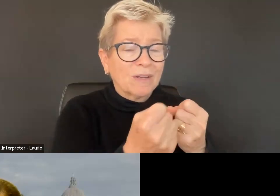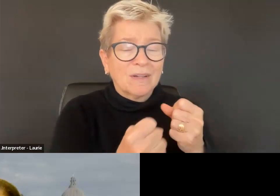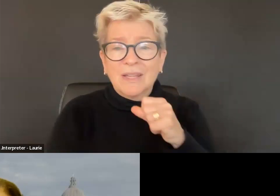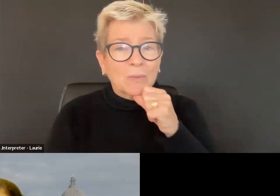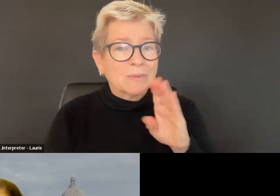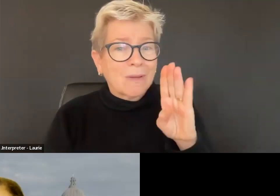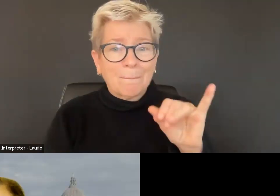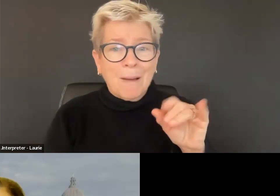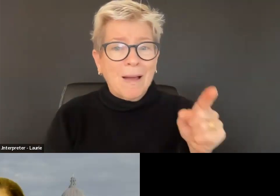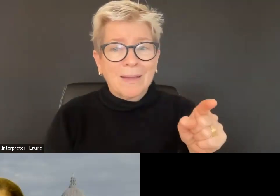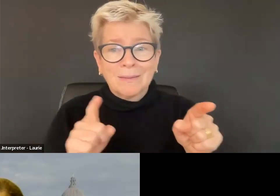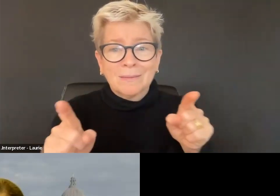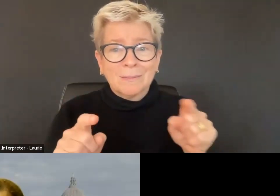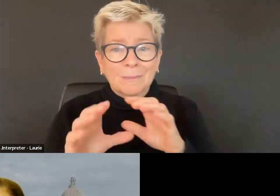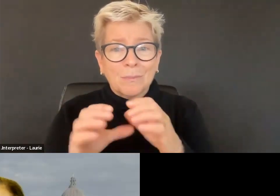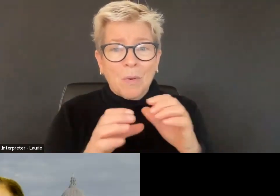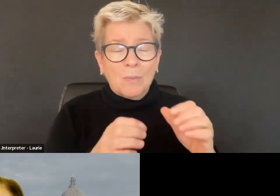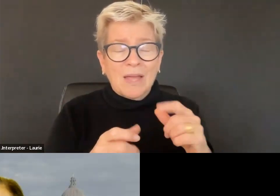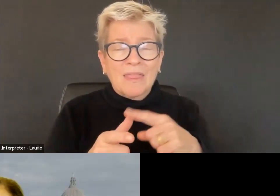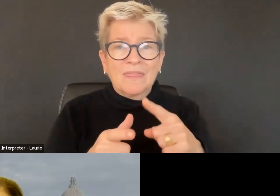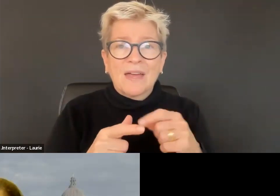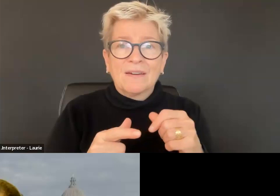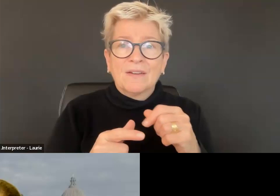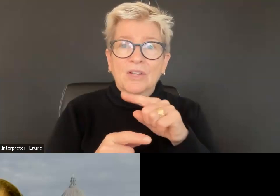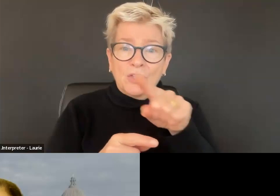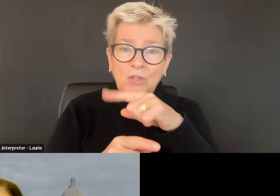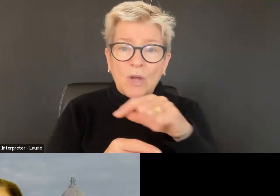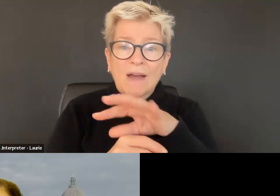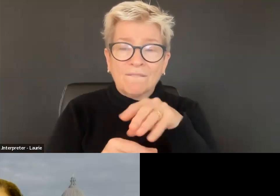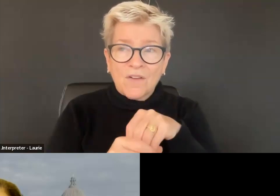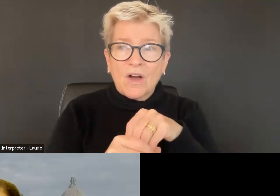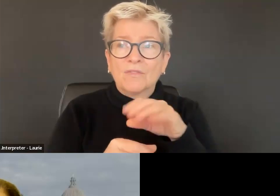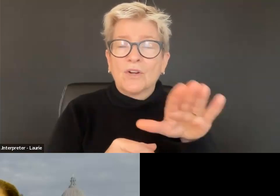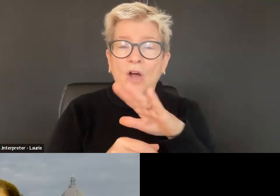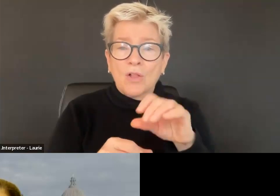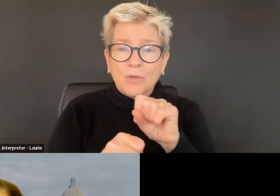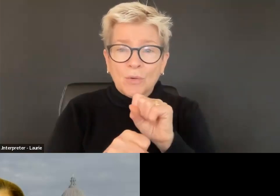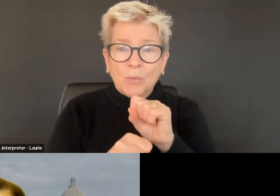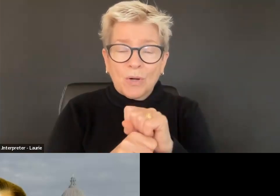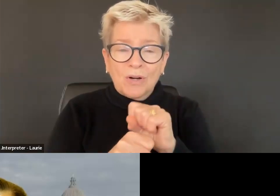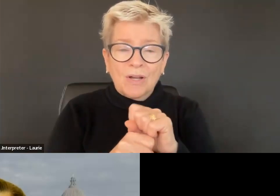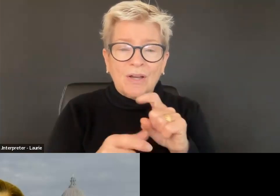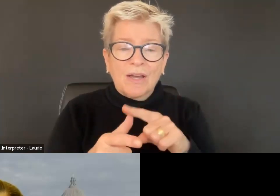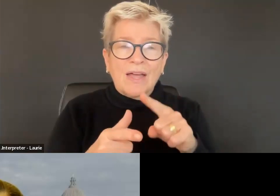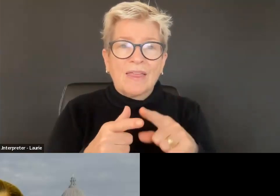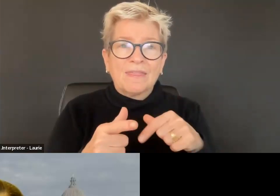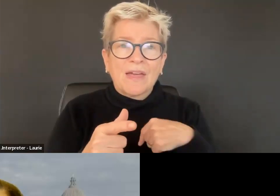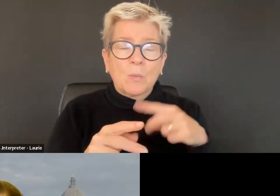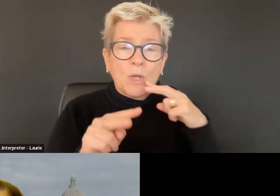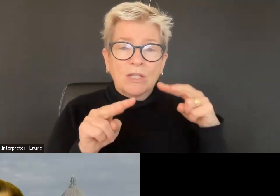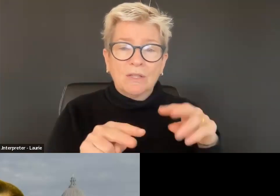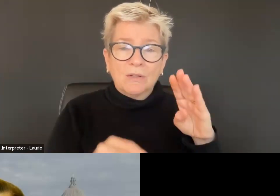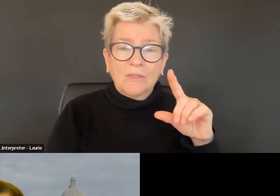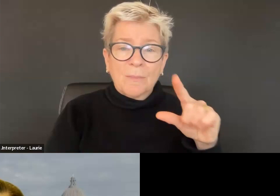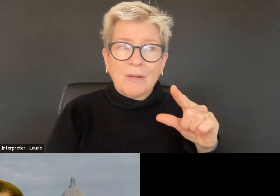bipartisan. Then all of you got involved and did all your incredible work. And when we did the trailer bill last session, it